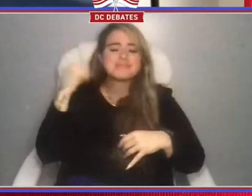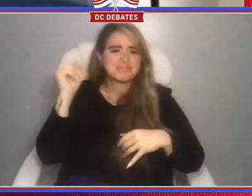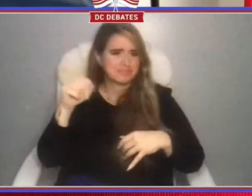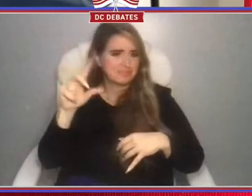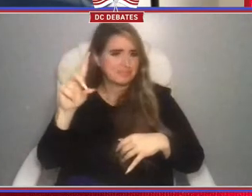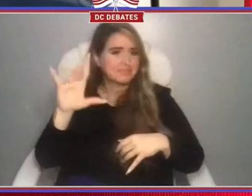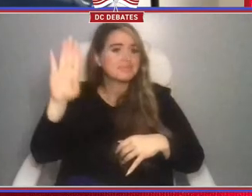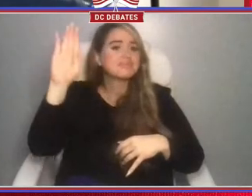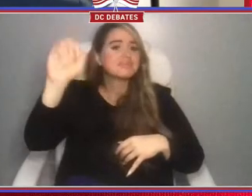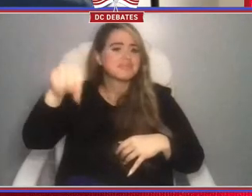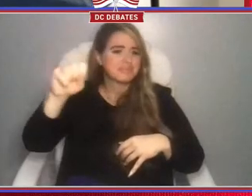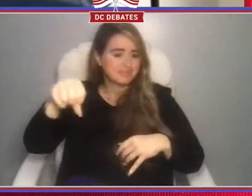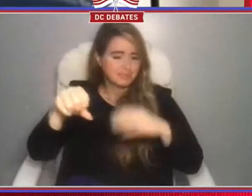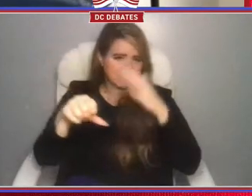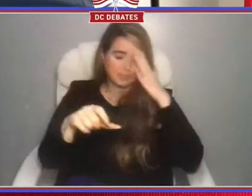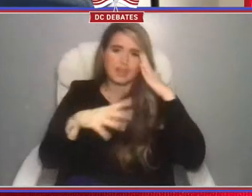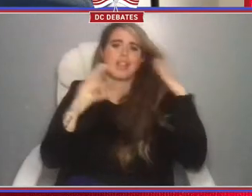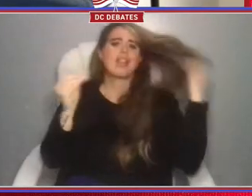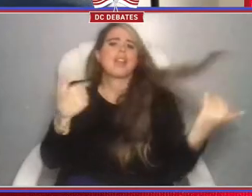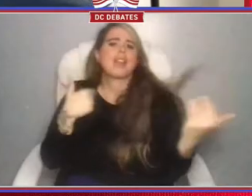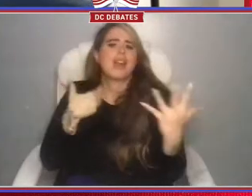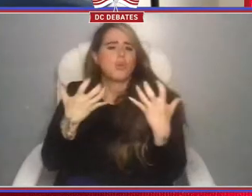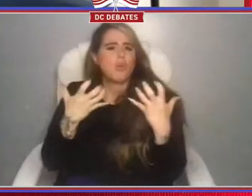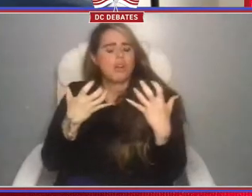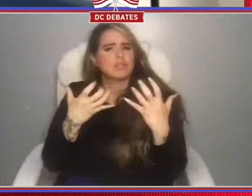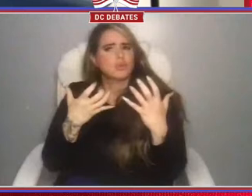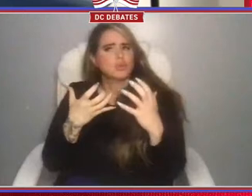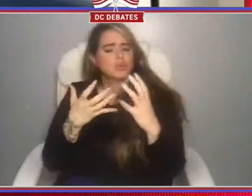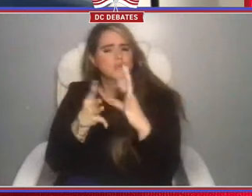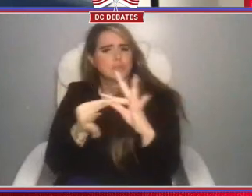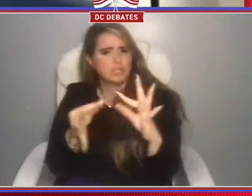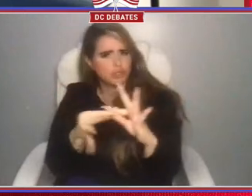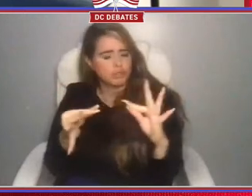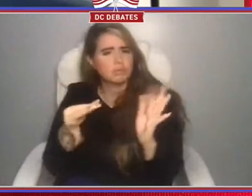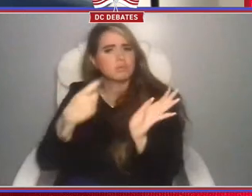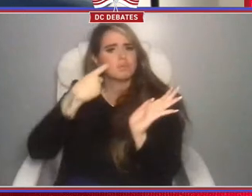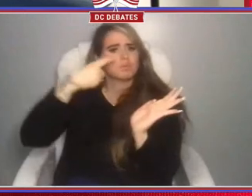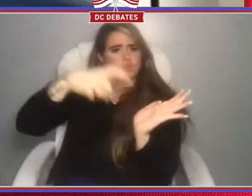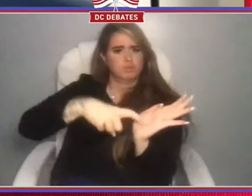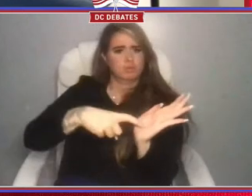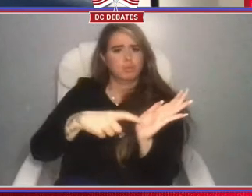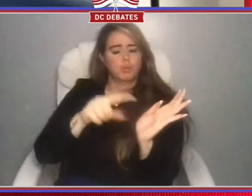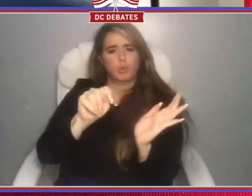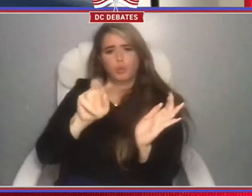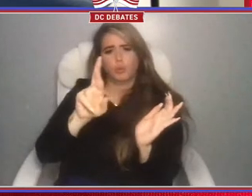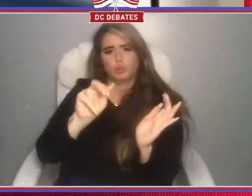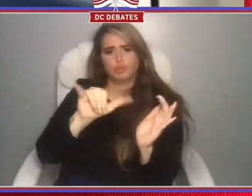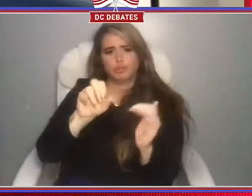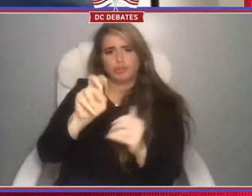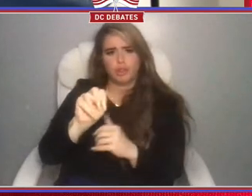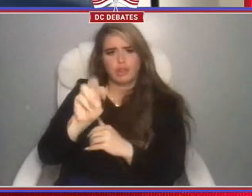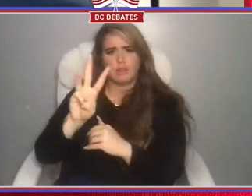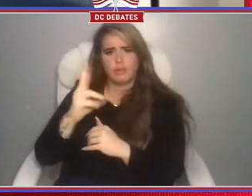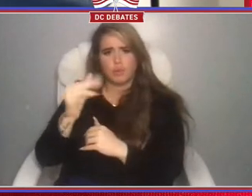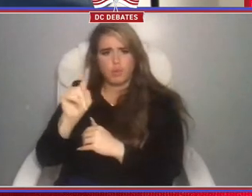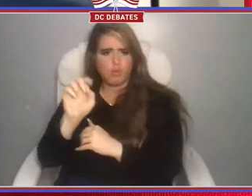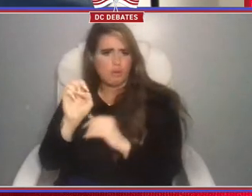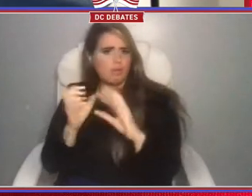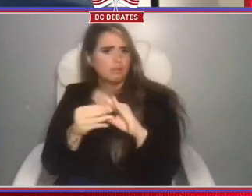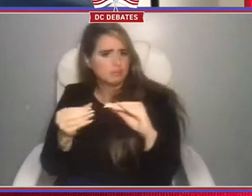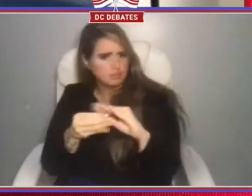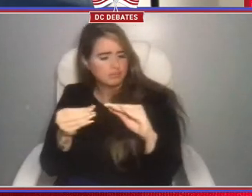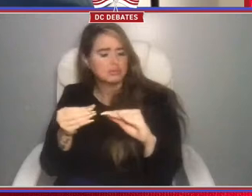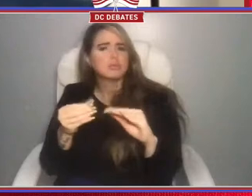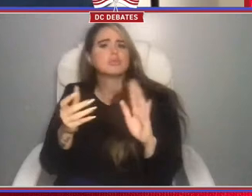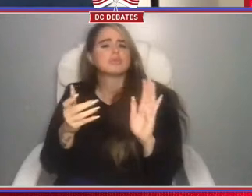hand. And I want to acknowledge what Councilmember Trayon White is saying in making sure that